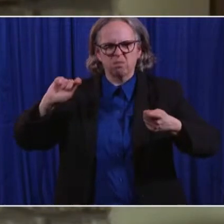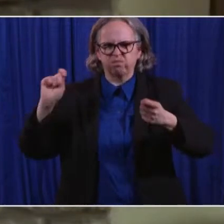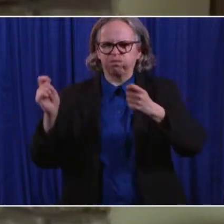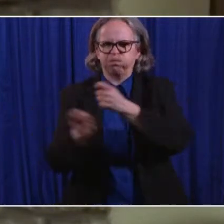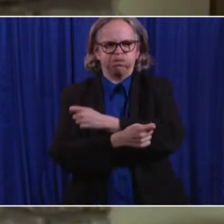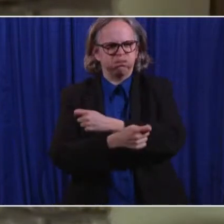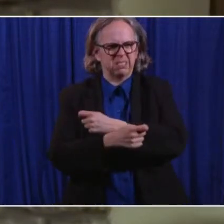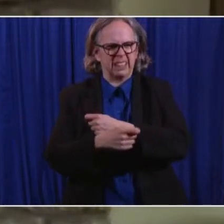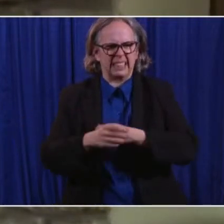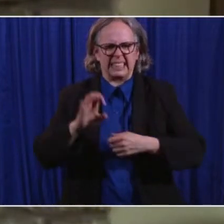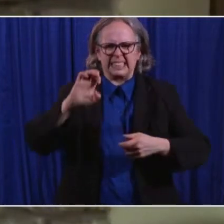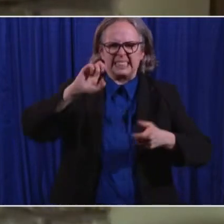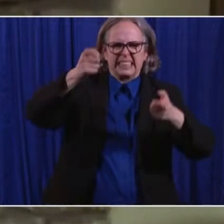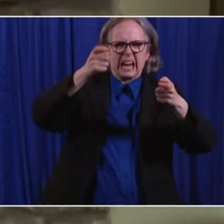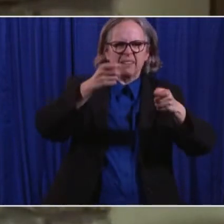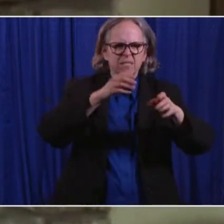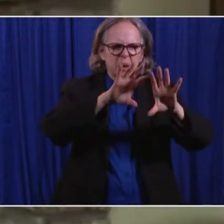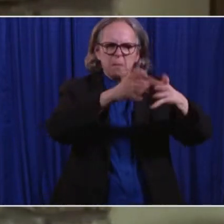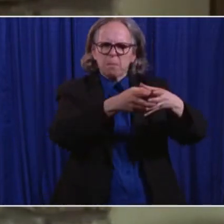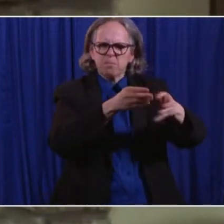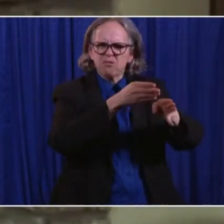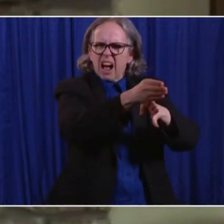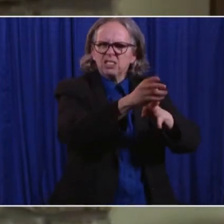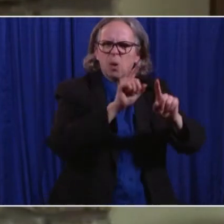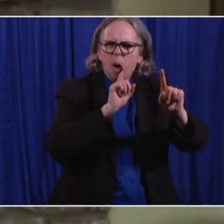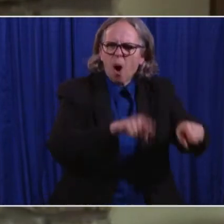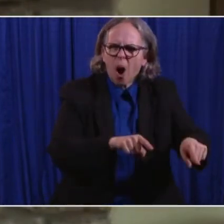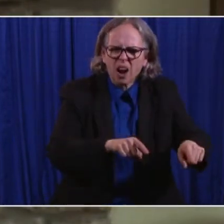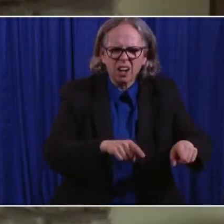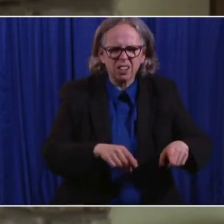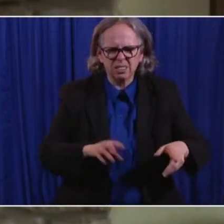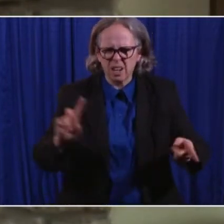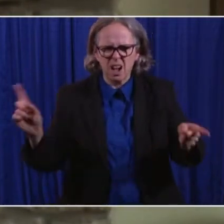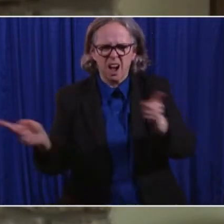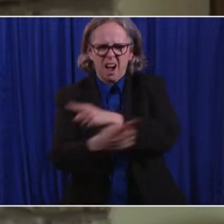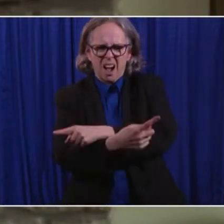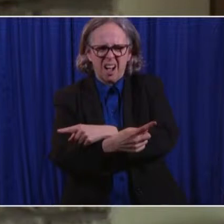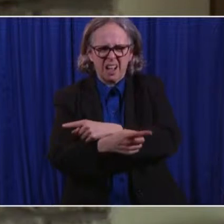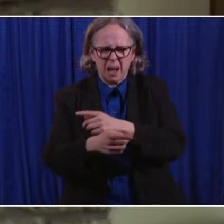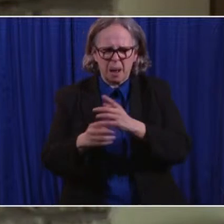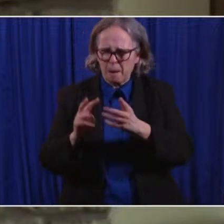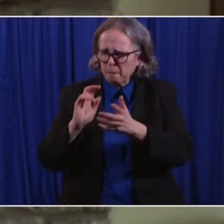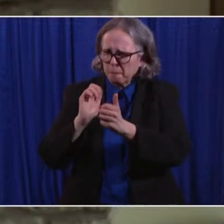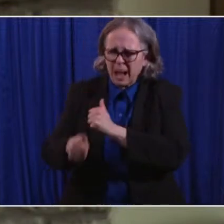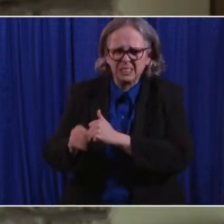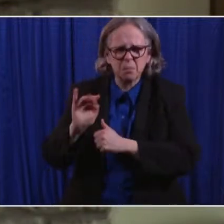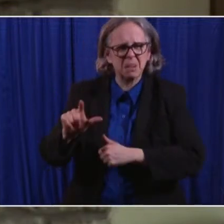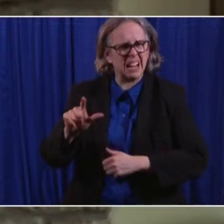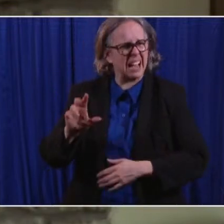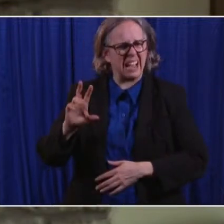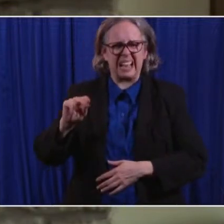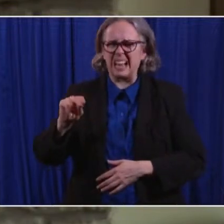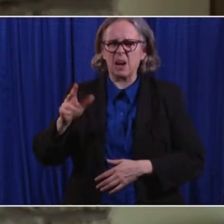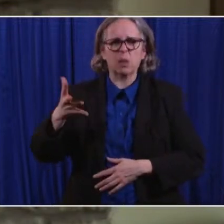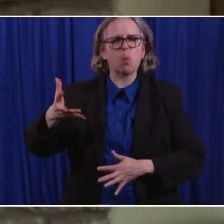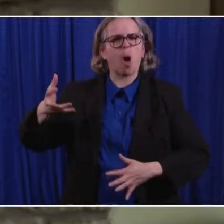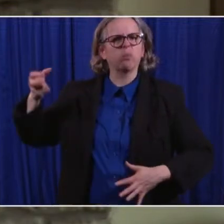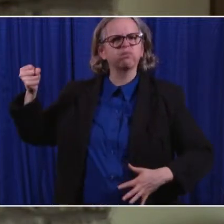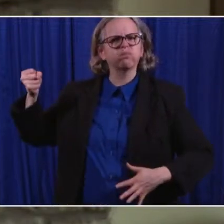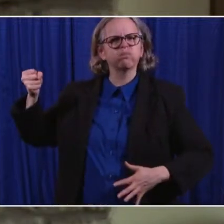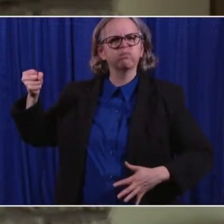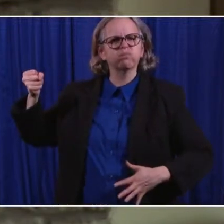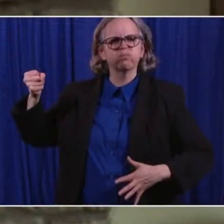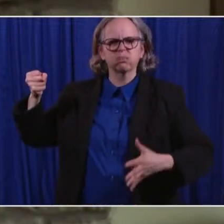a bill, which is the way should be done. That's what the Ohio